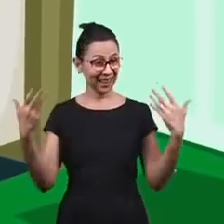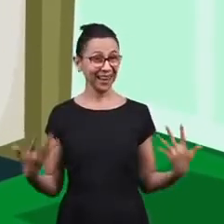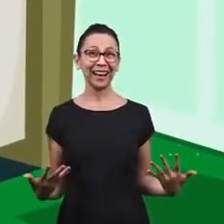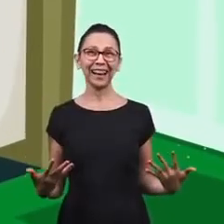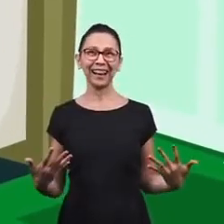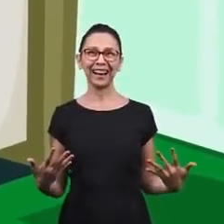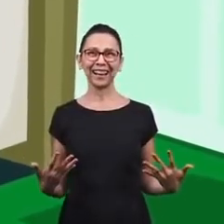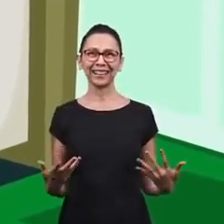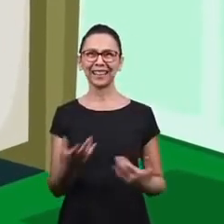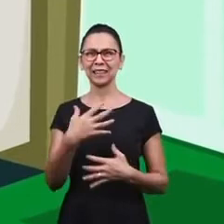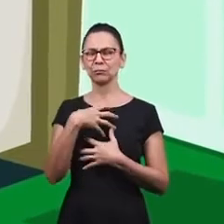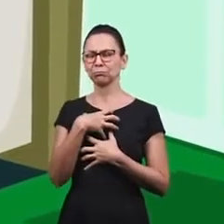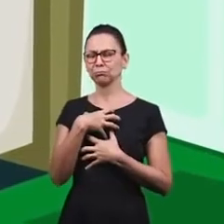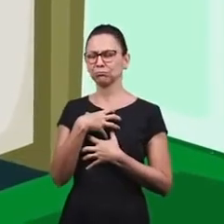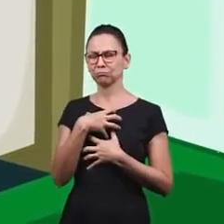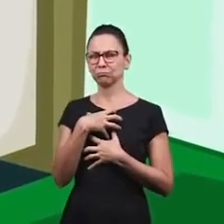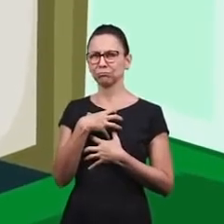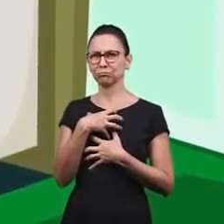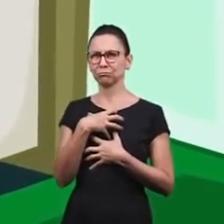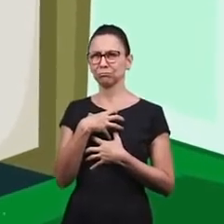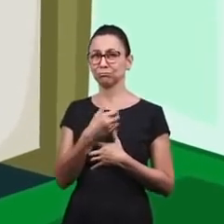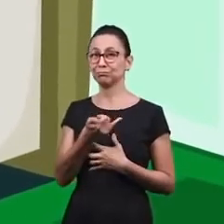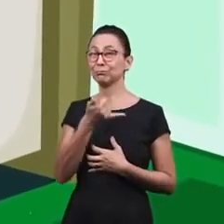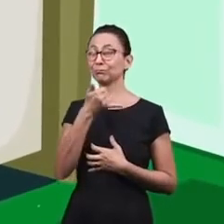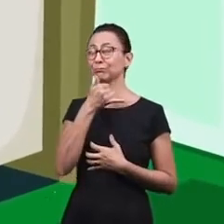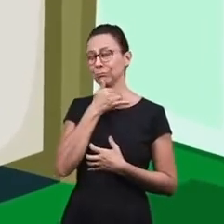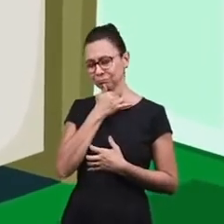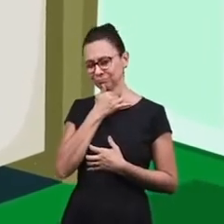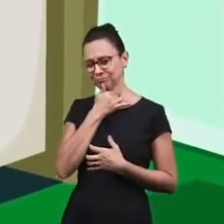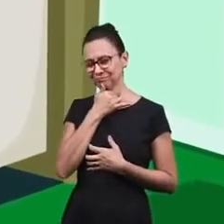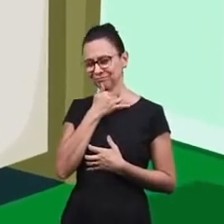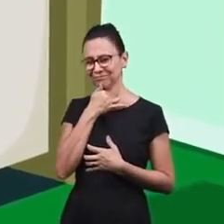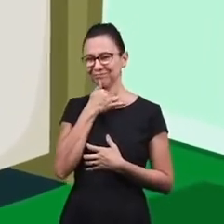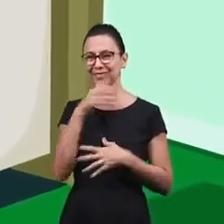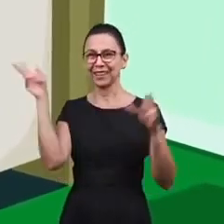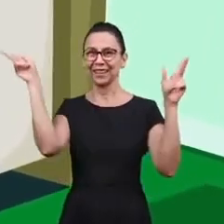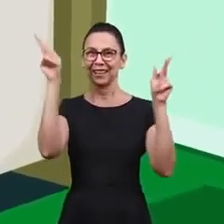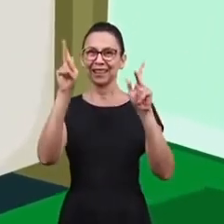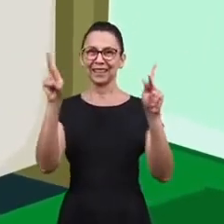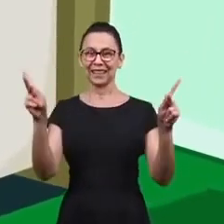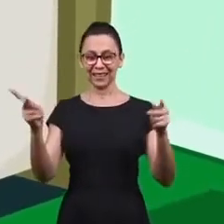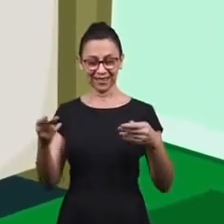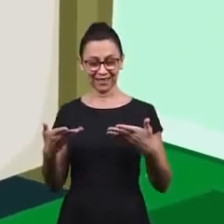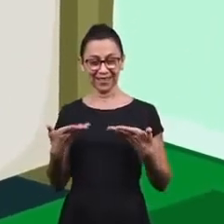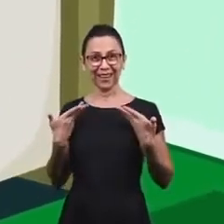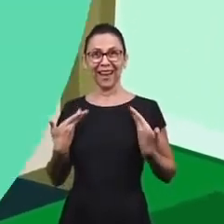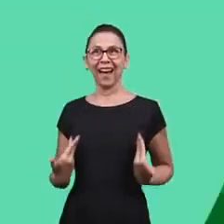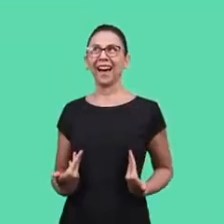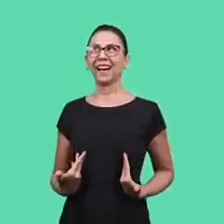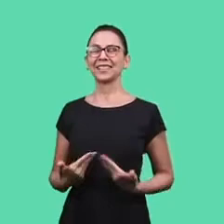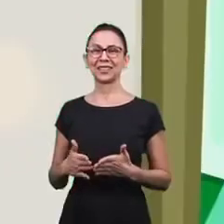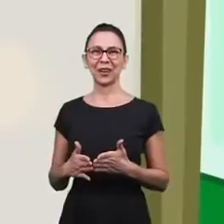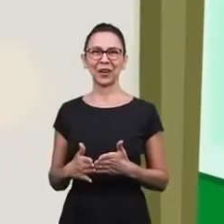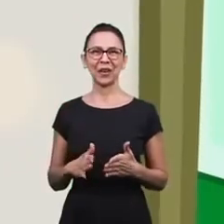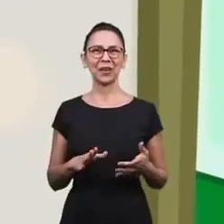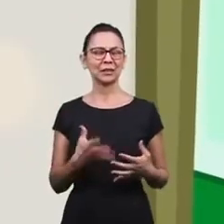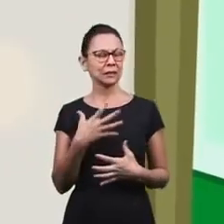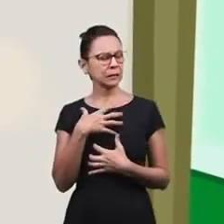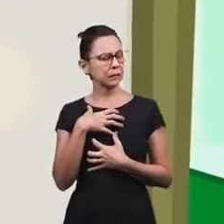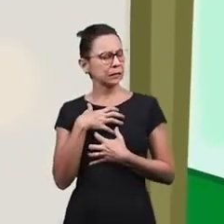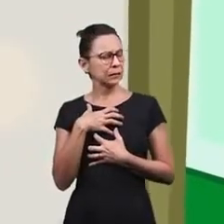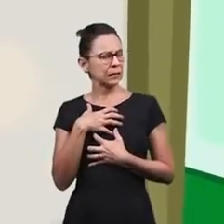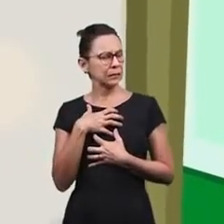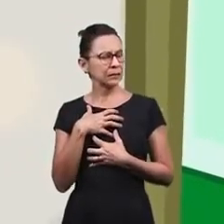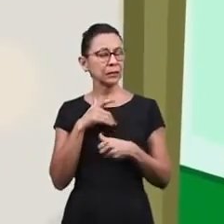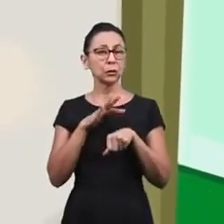he heals. When I am sad, peace comes and reigns.